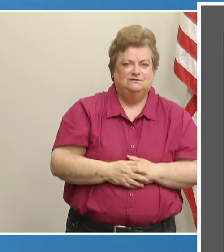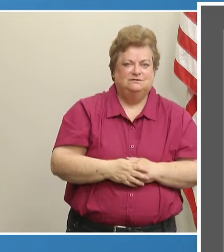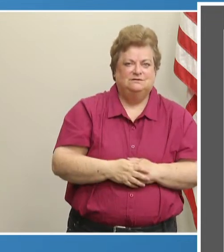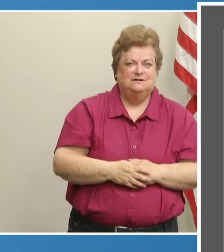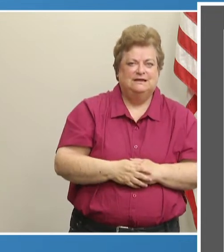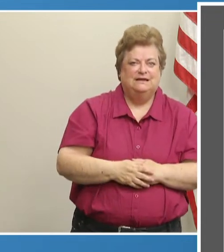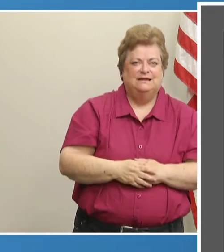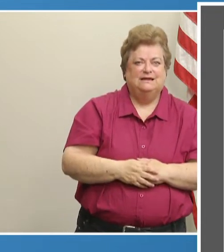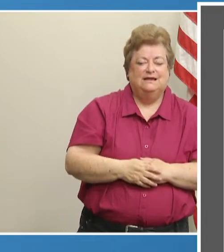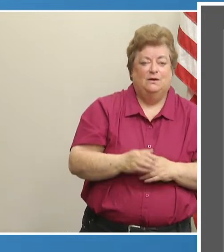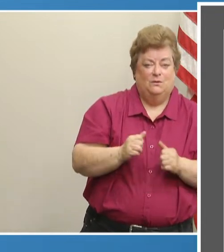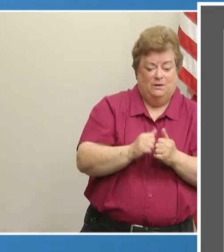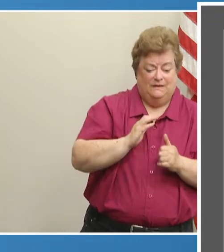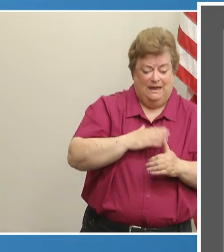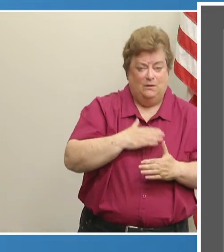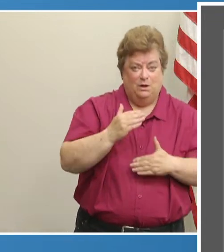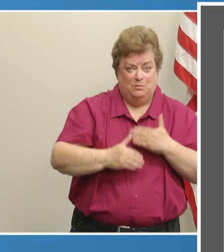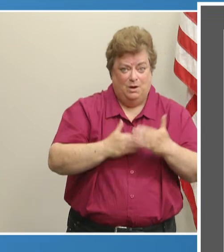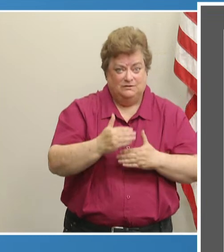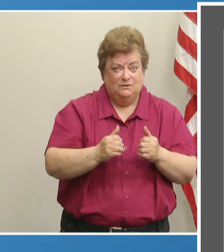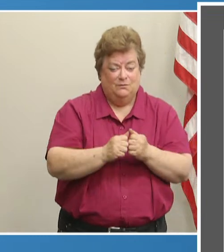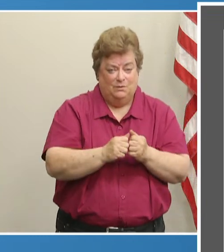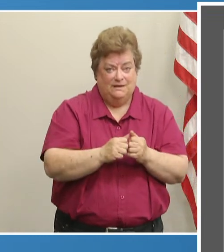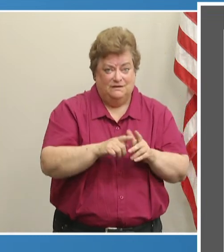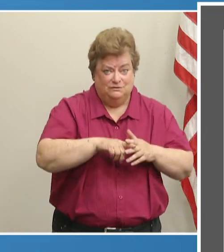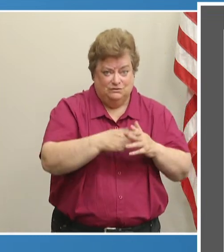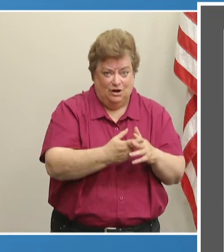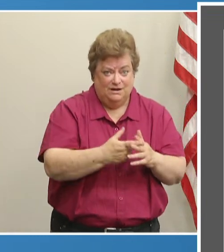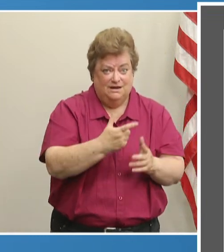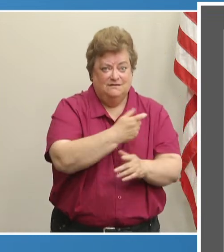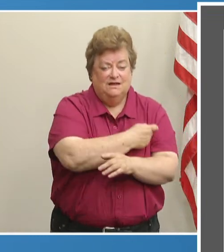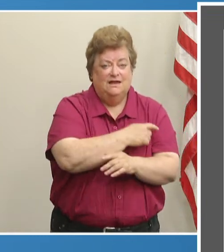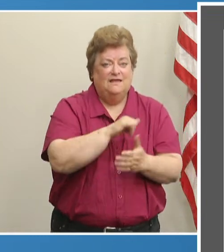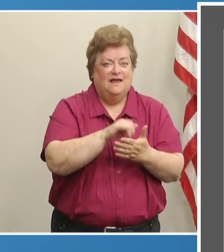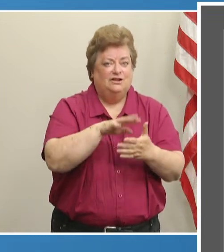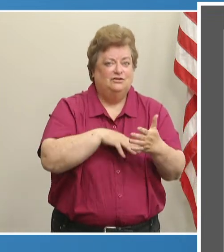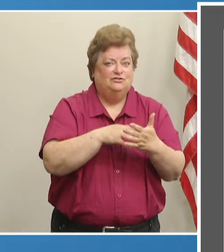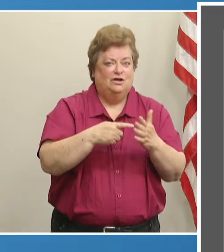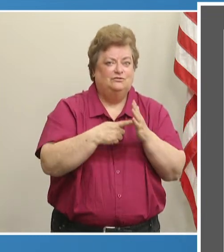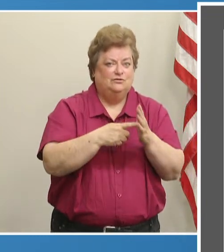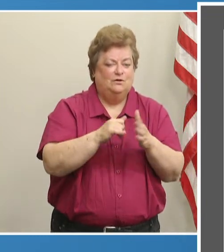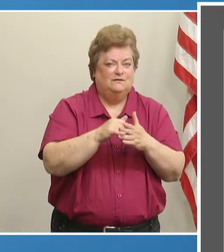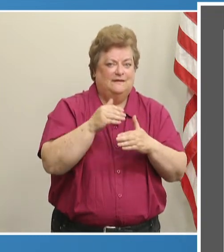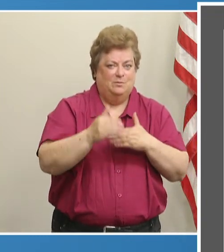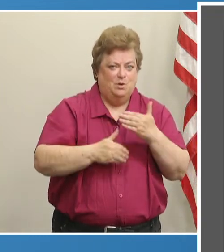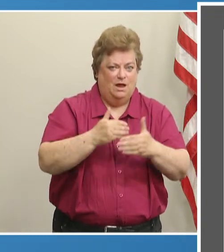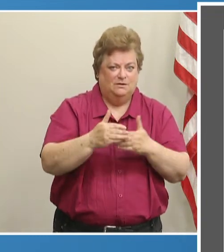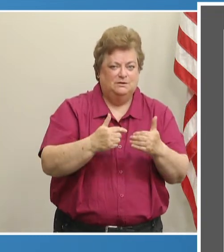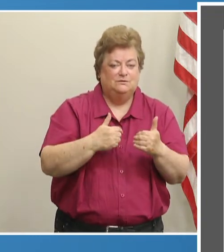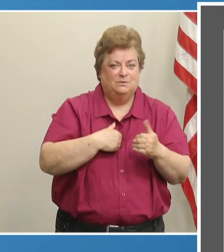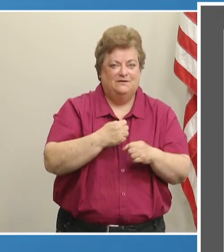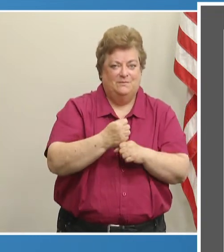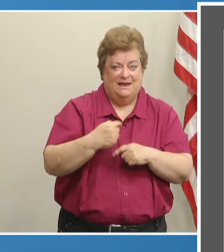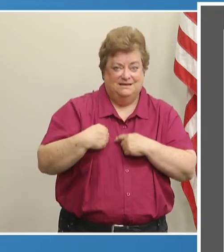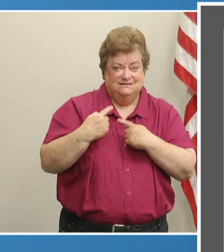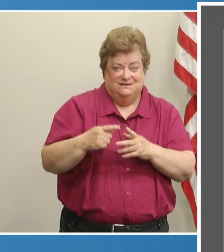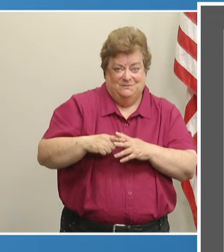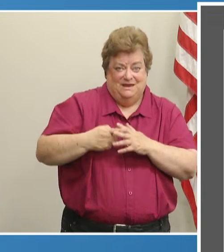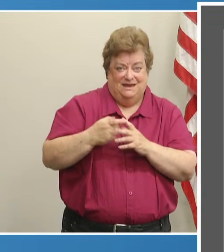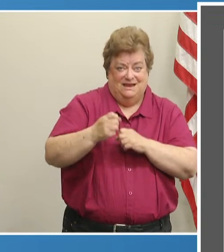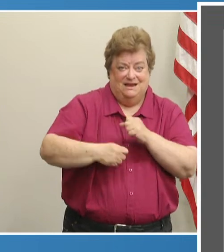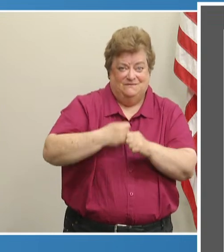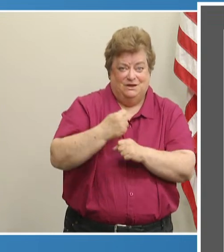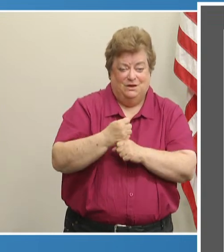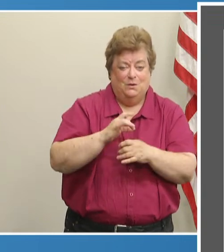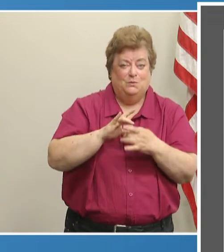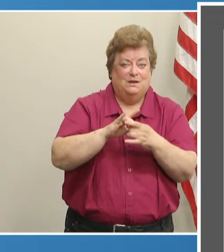In addition to the progress of initiating vaccination, this chart shows that the progress we've made since the beginning of the year